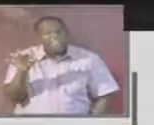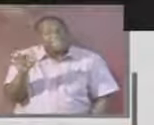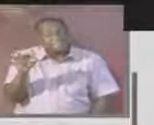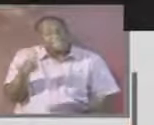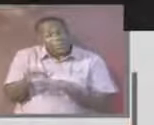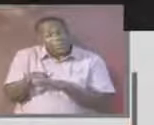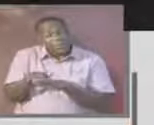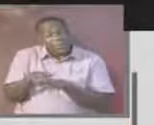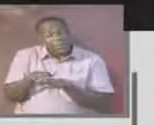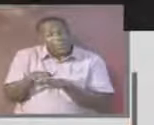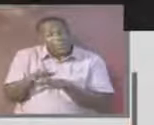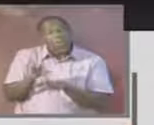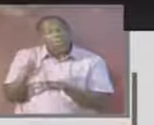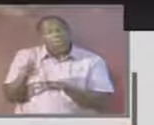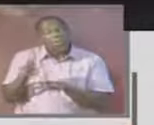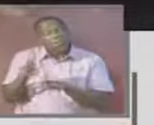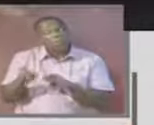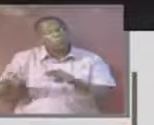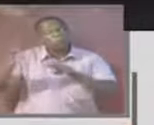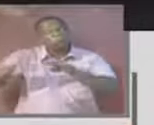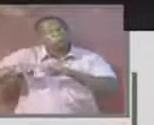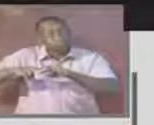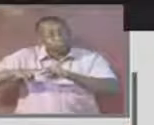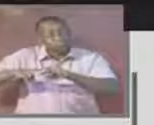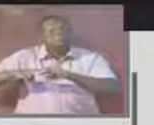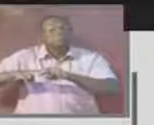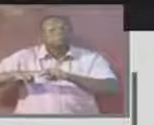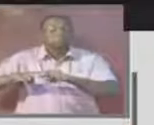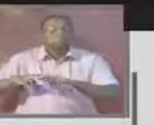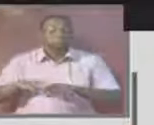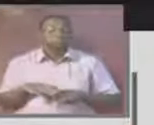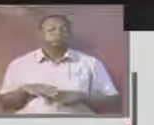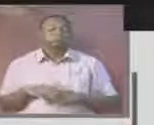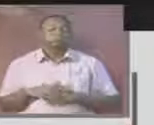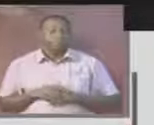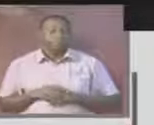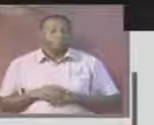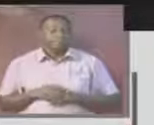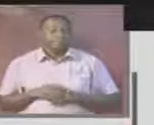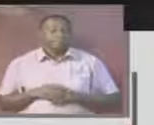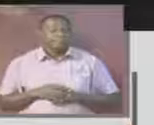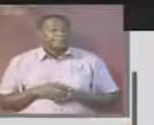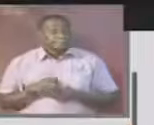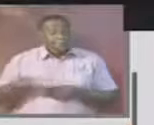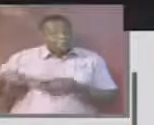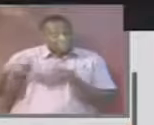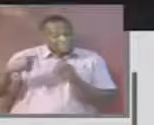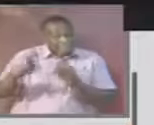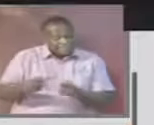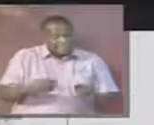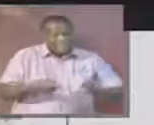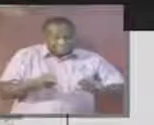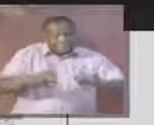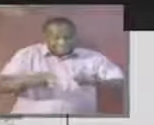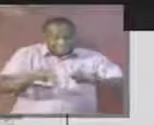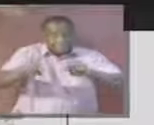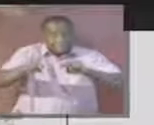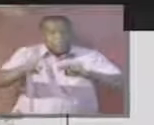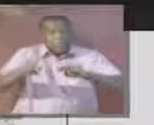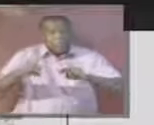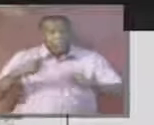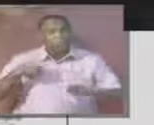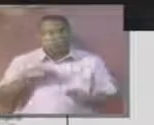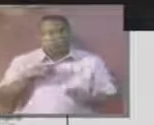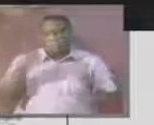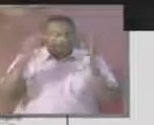still seeing that overall upward trend, and that overall upward trend is a cause for concern. Next slide, please.